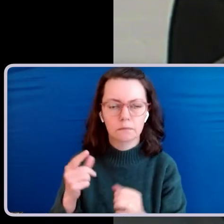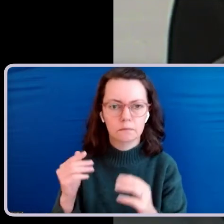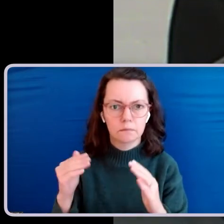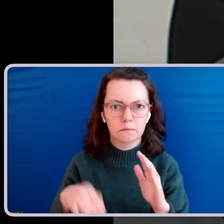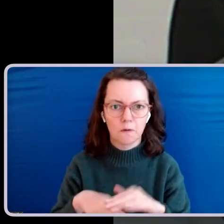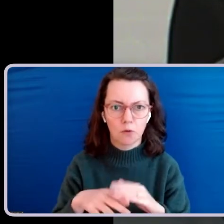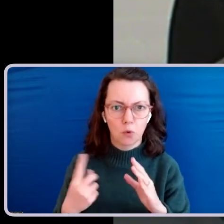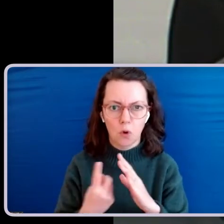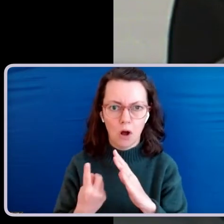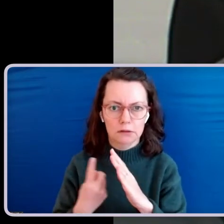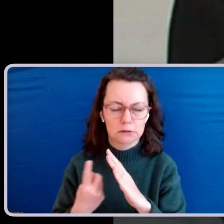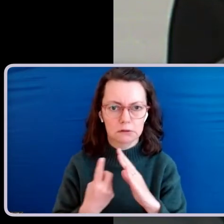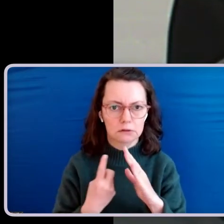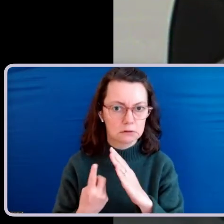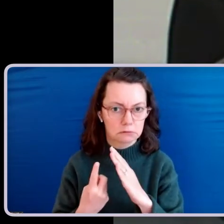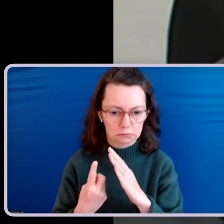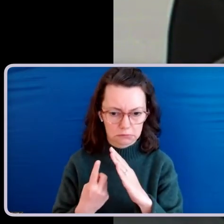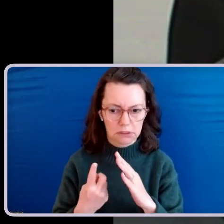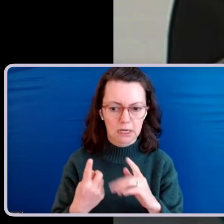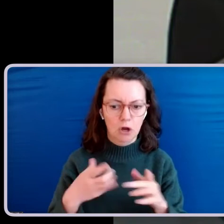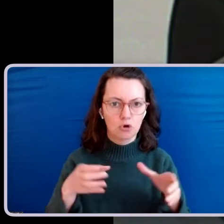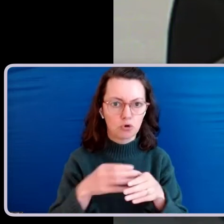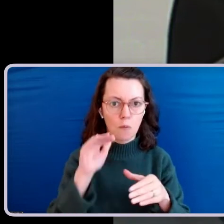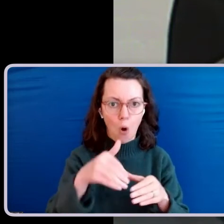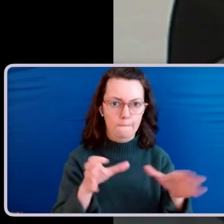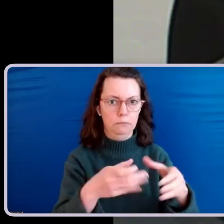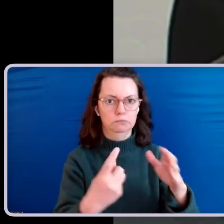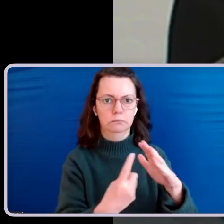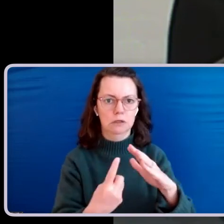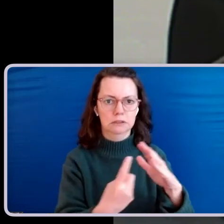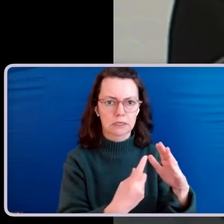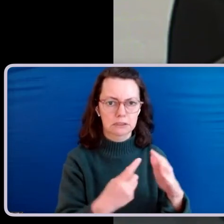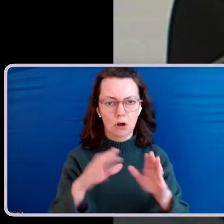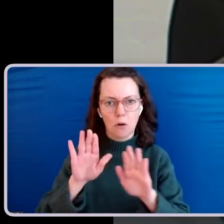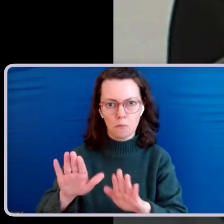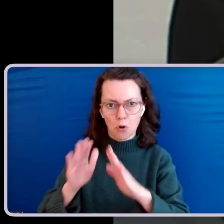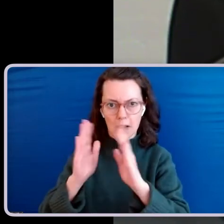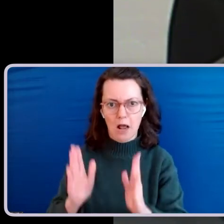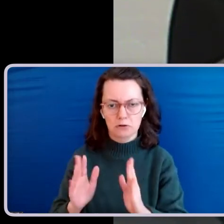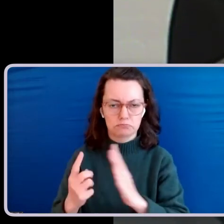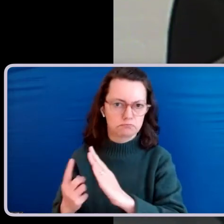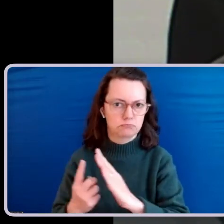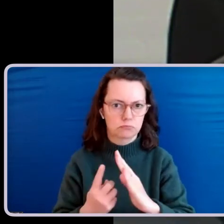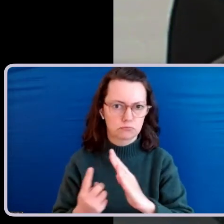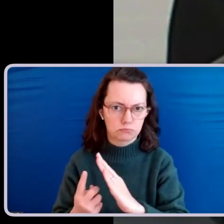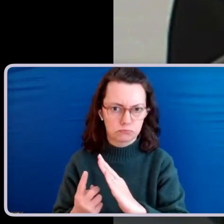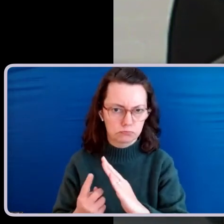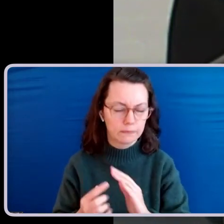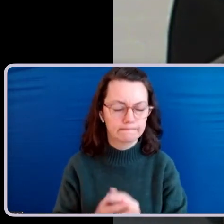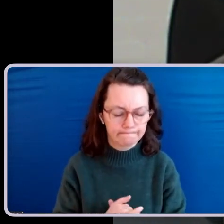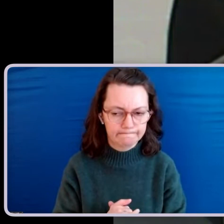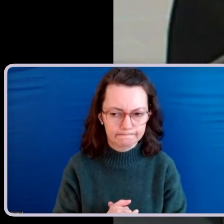isolation, as have people in group homes and people who live in boarding houses and other kinds of congregate care.